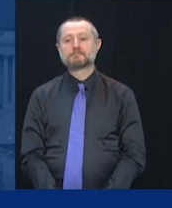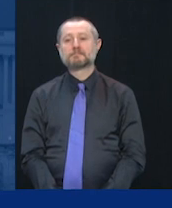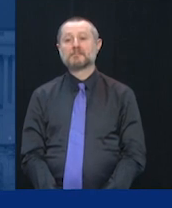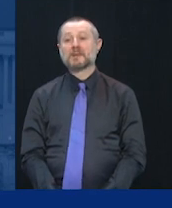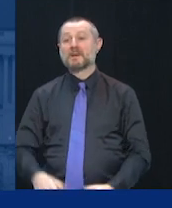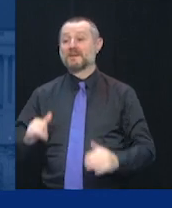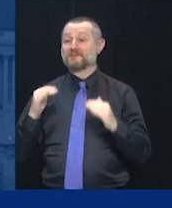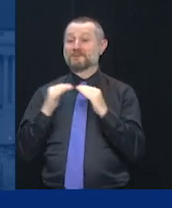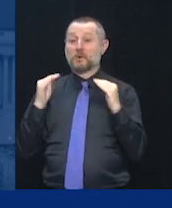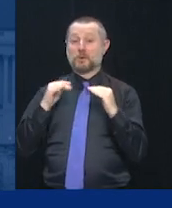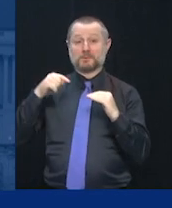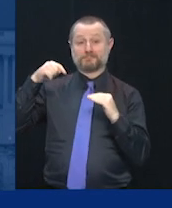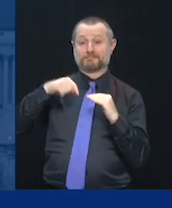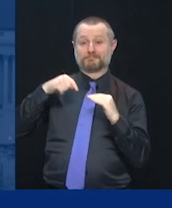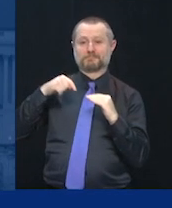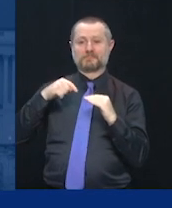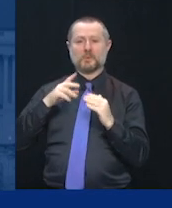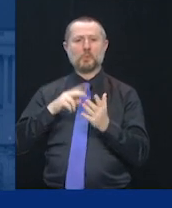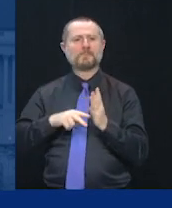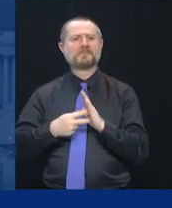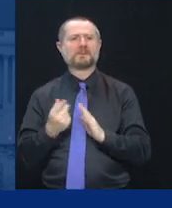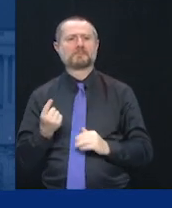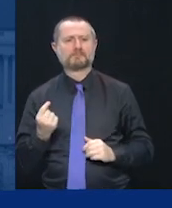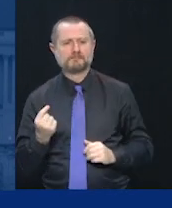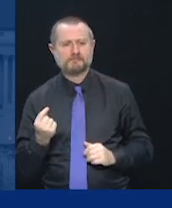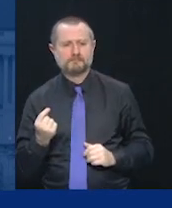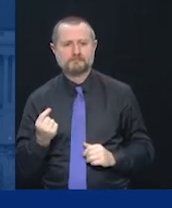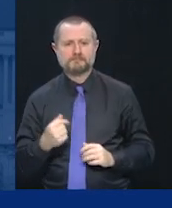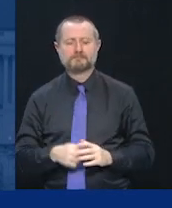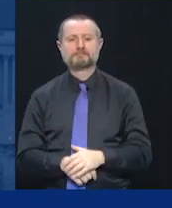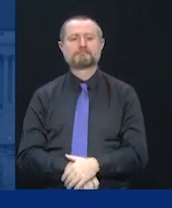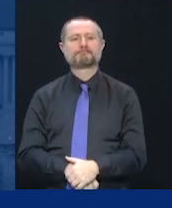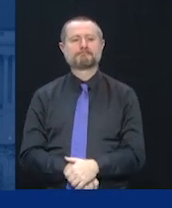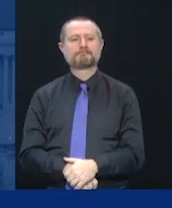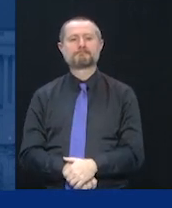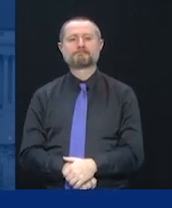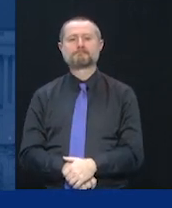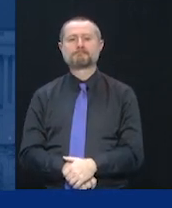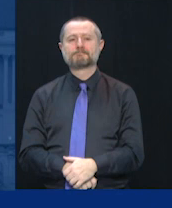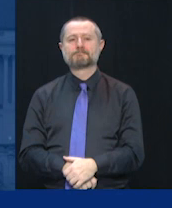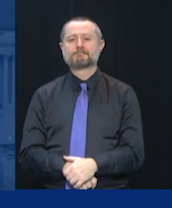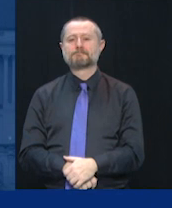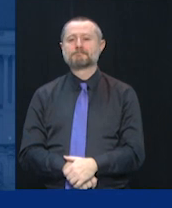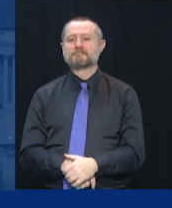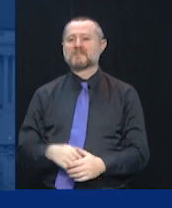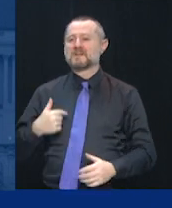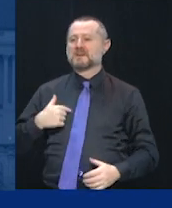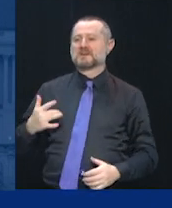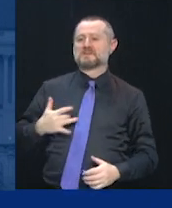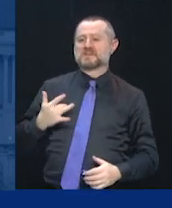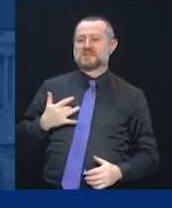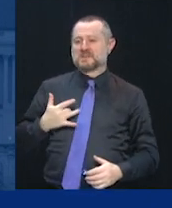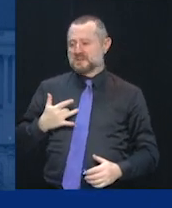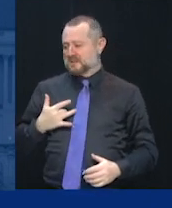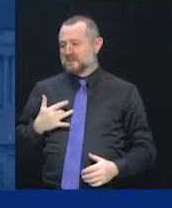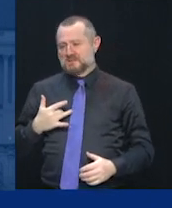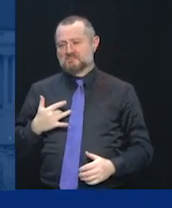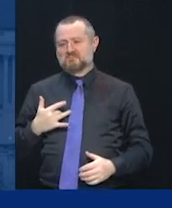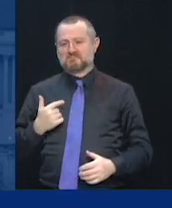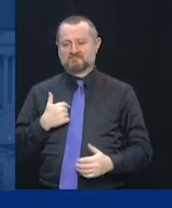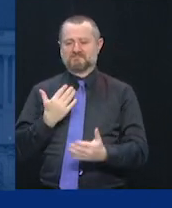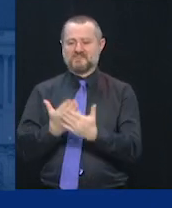fair distribution of the $350 billion? And I believe that it is factually